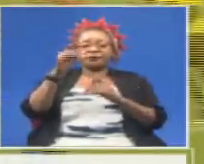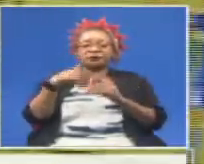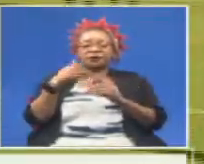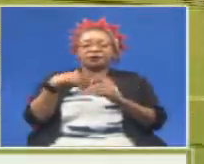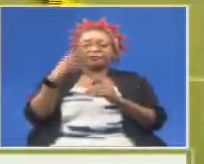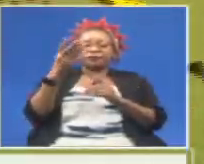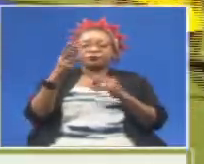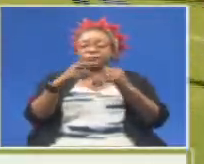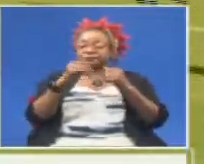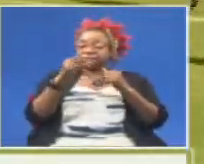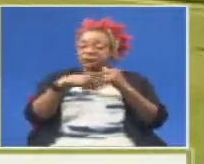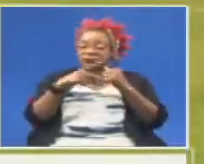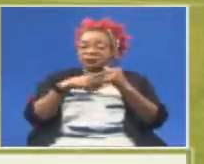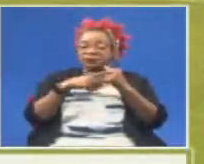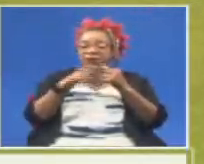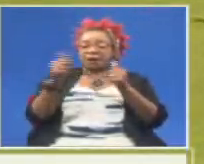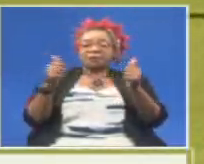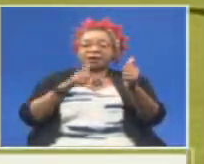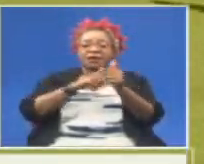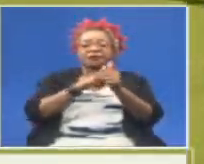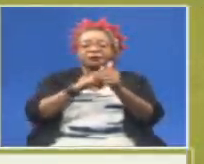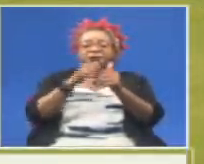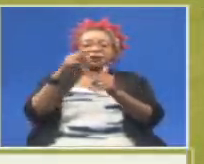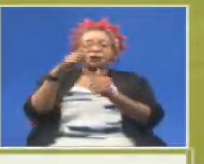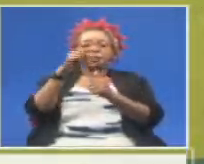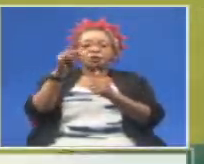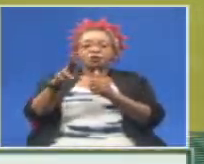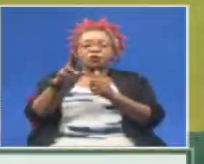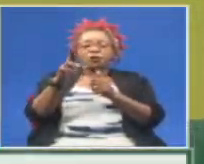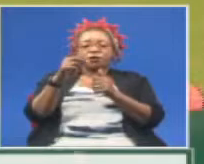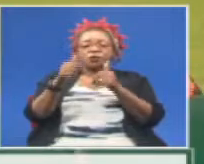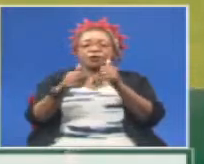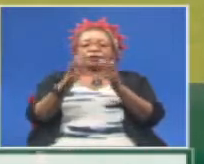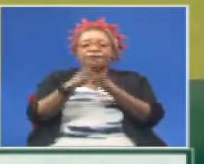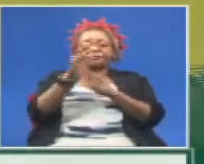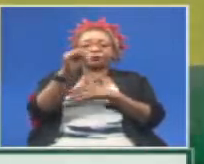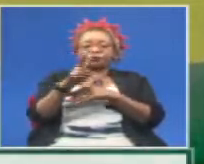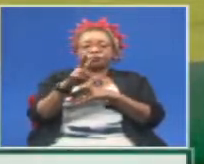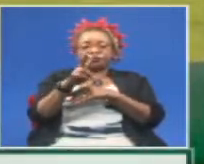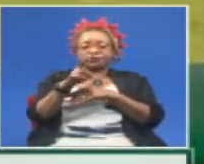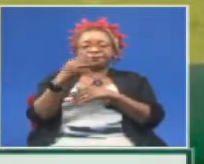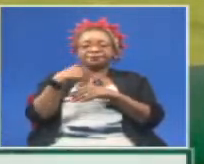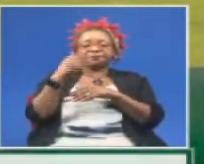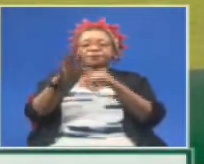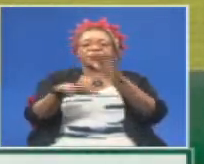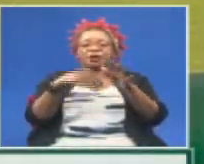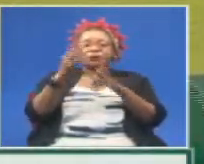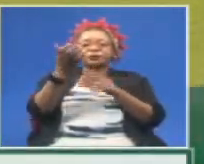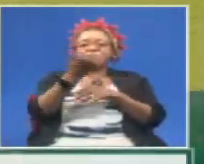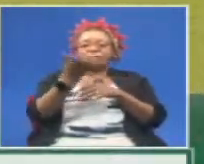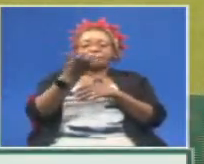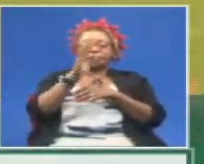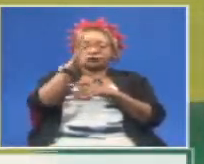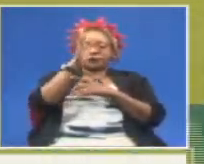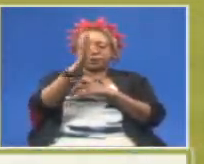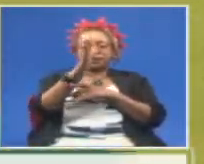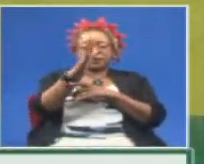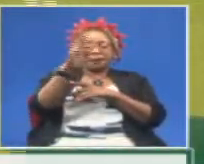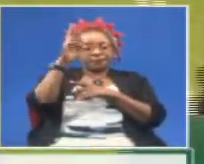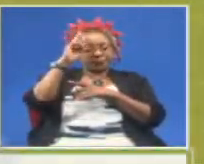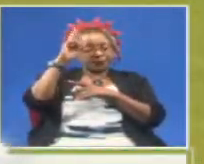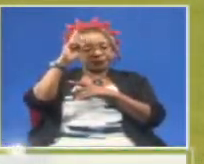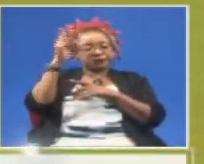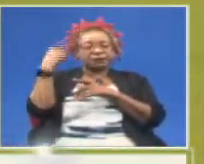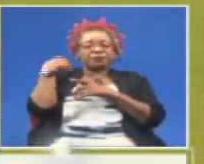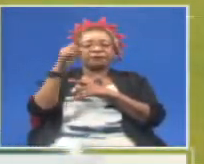points, that is one behind Kogalo, who have 52, and will take on Posta Rangers at the Nyayo National Stadium on Sunday. Police remain fifth